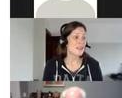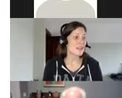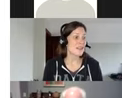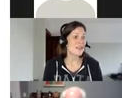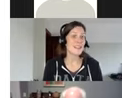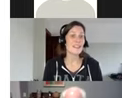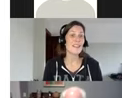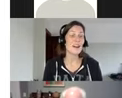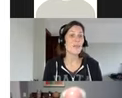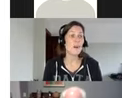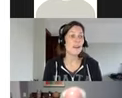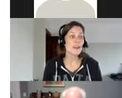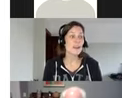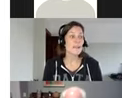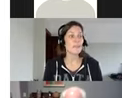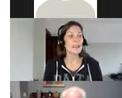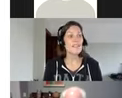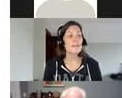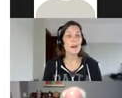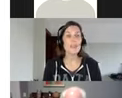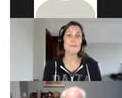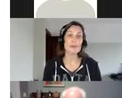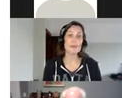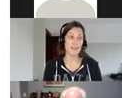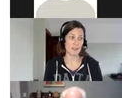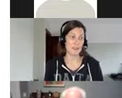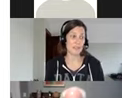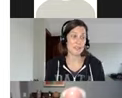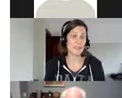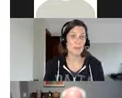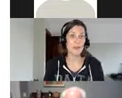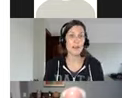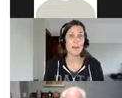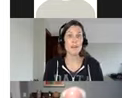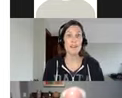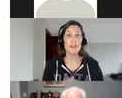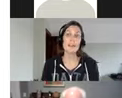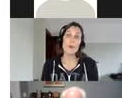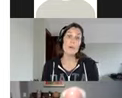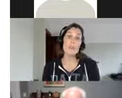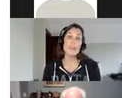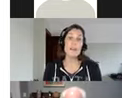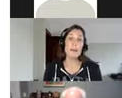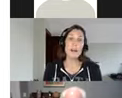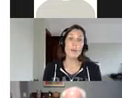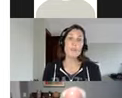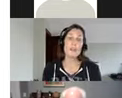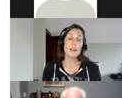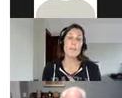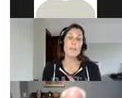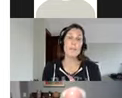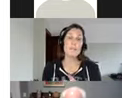use a lot of water, but they have some other important characteristics that we'll talk about. Now, when we think